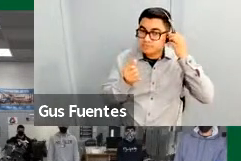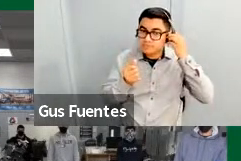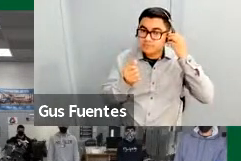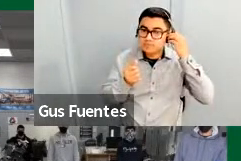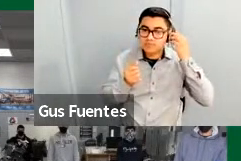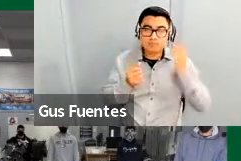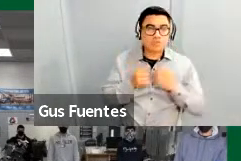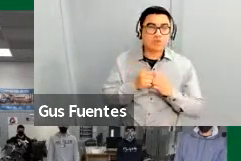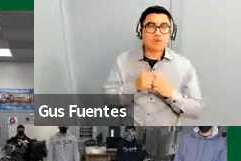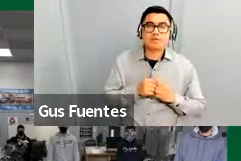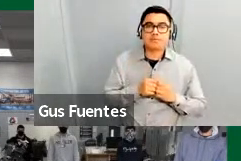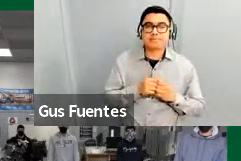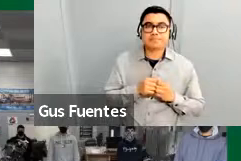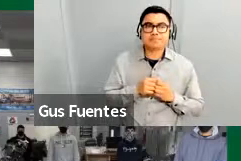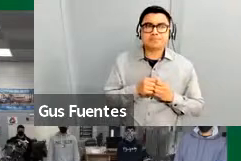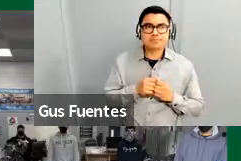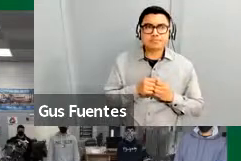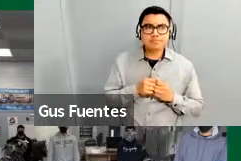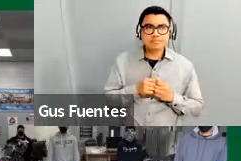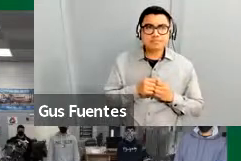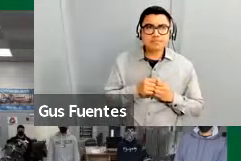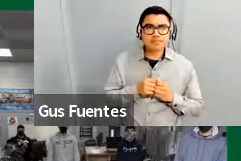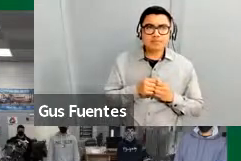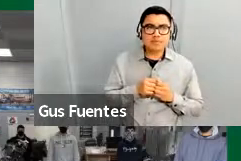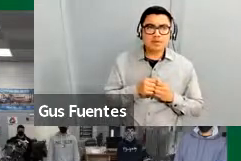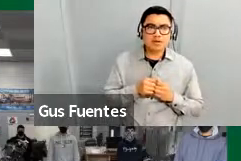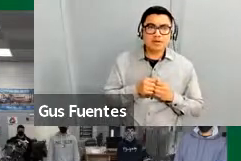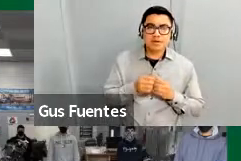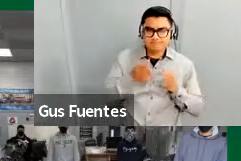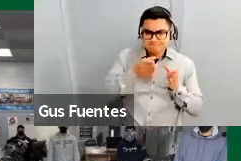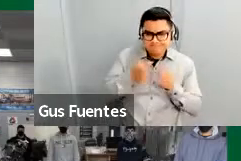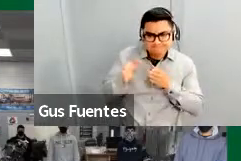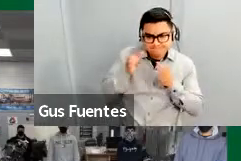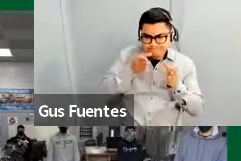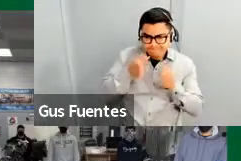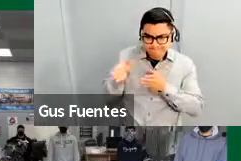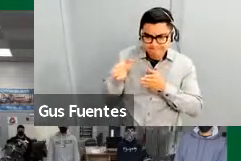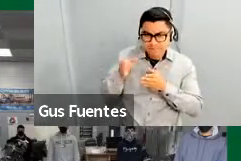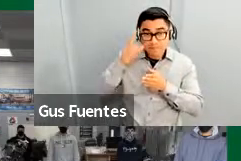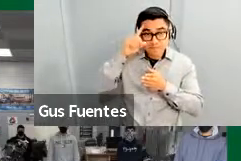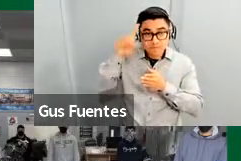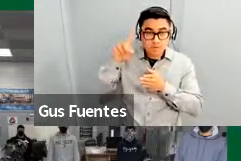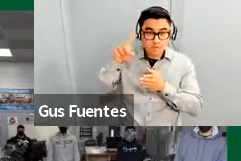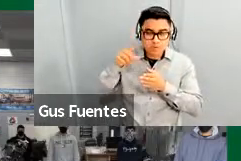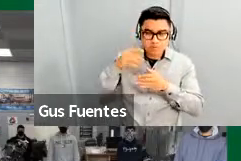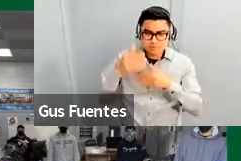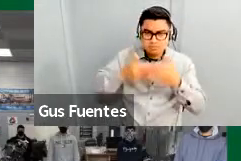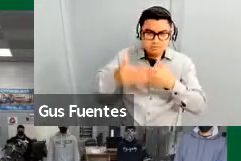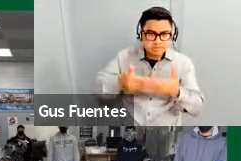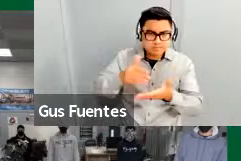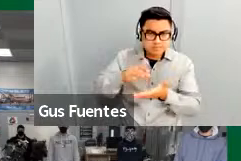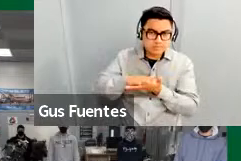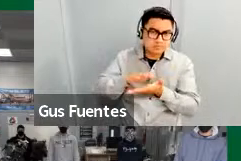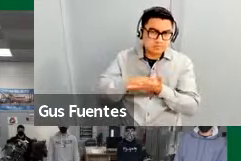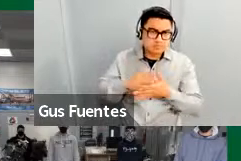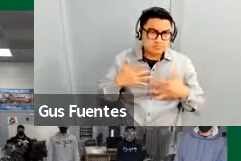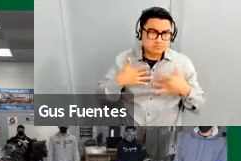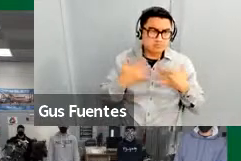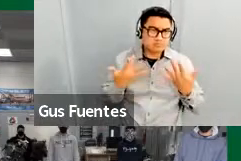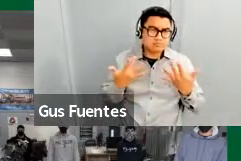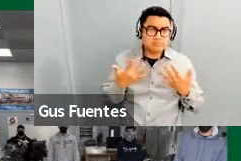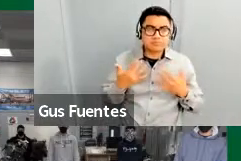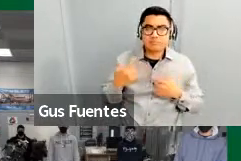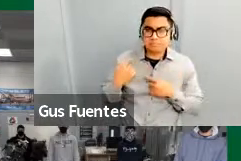pre-pandemic, we had been engaging in a strategic planning process, and over the course of about